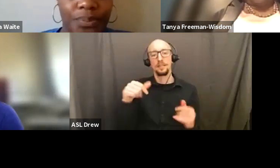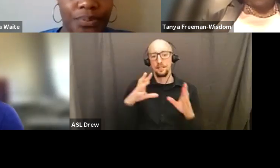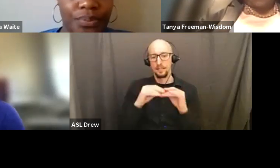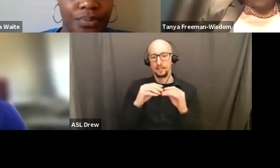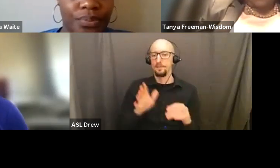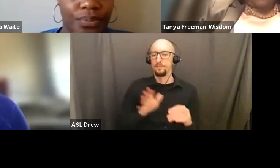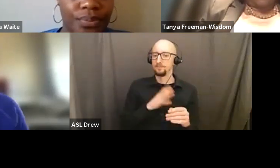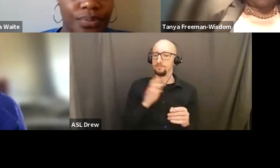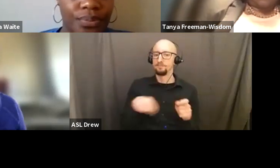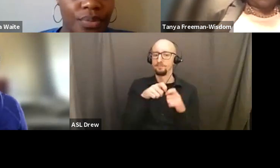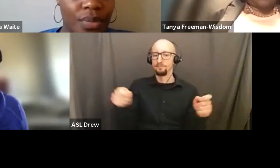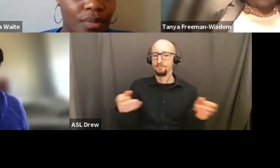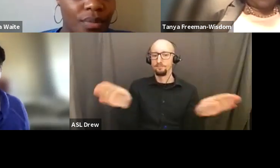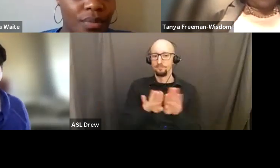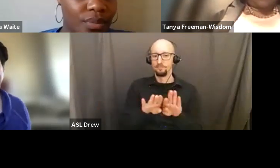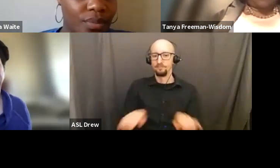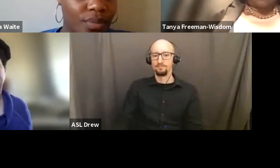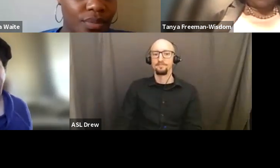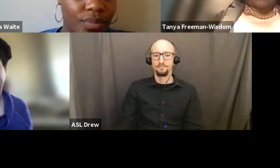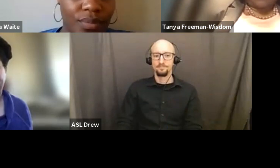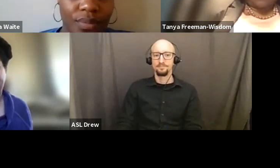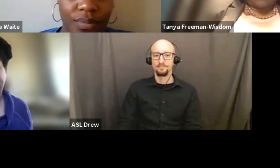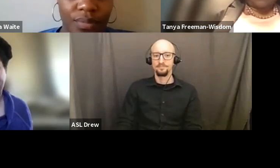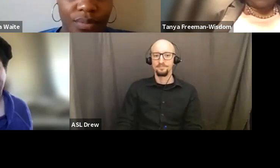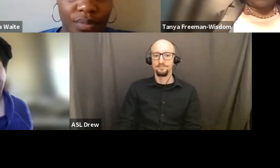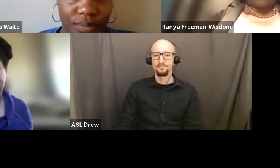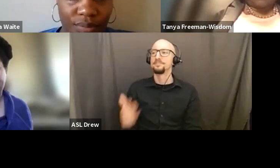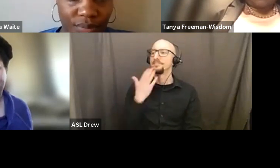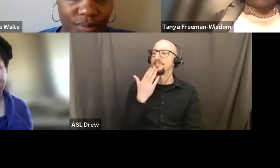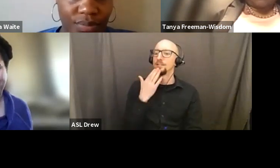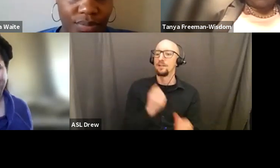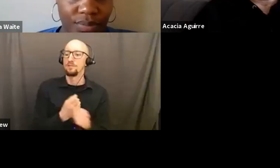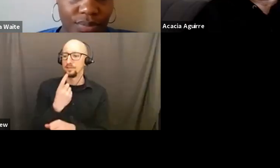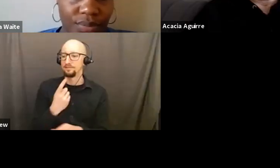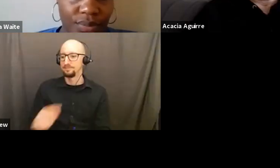officially adjourned. Thank you, everybody. Thank you.